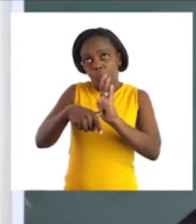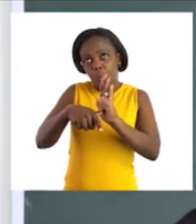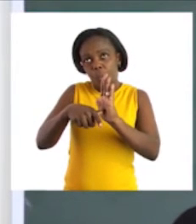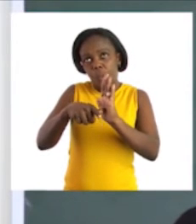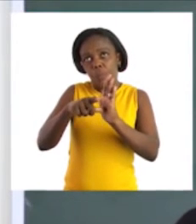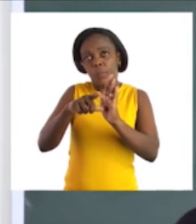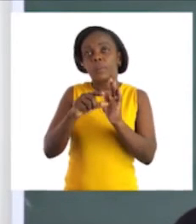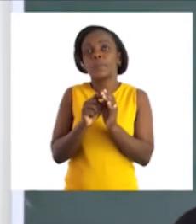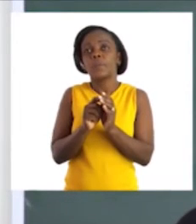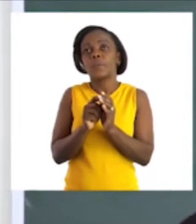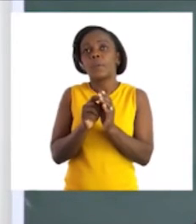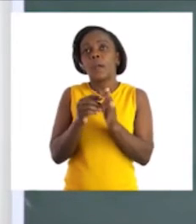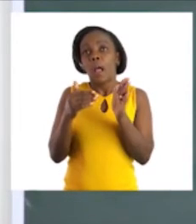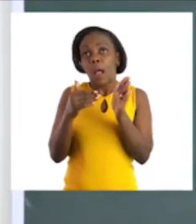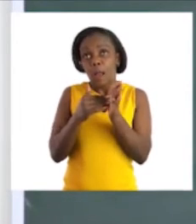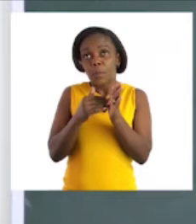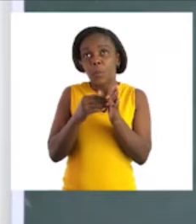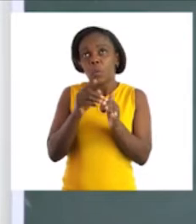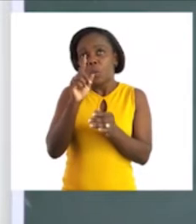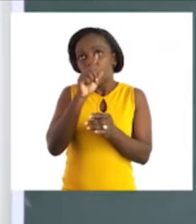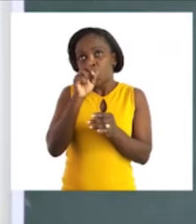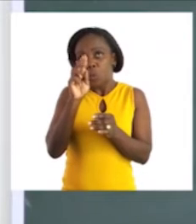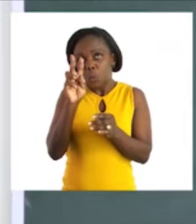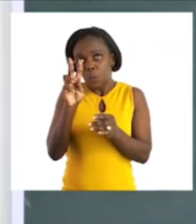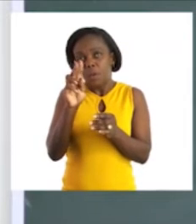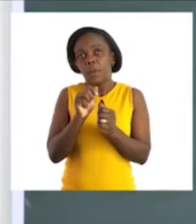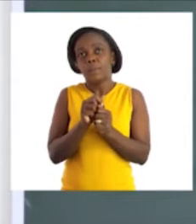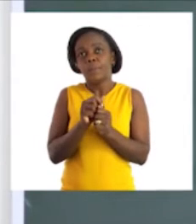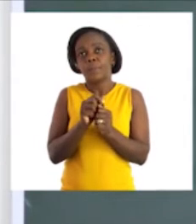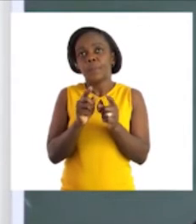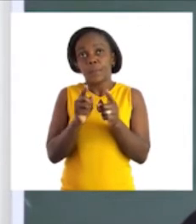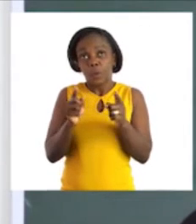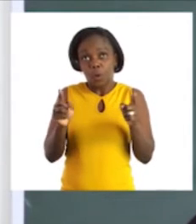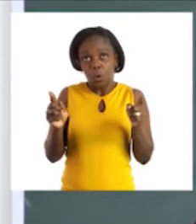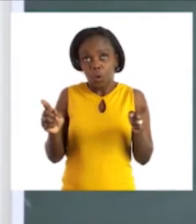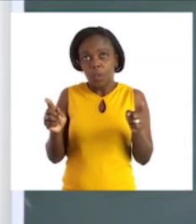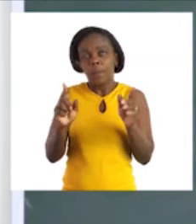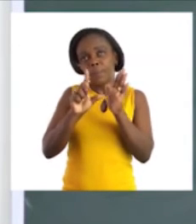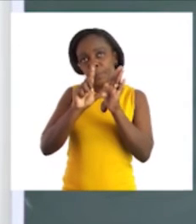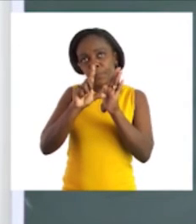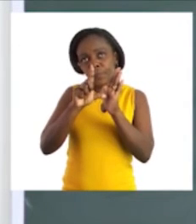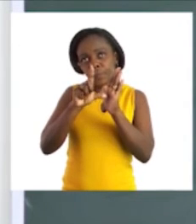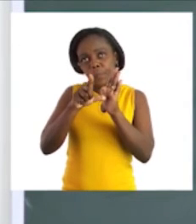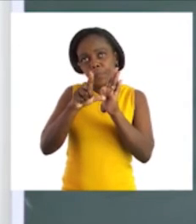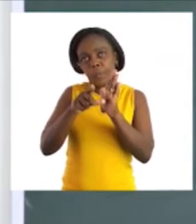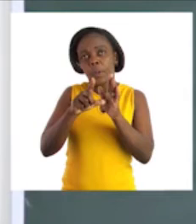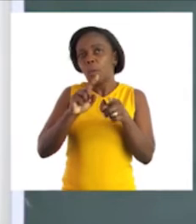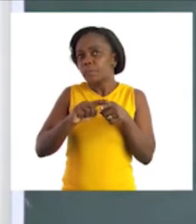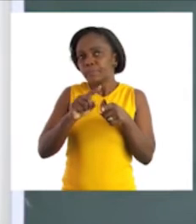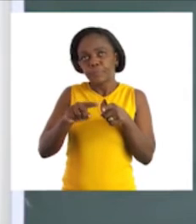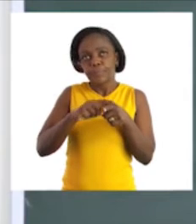the top there. Okay, so the long hand, which is for the minute, always moves